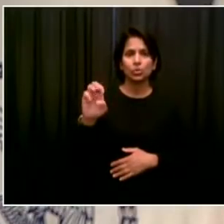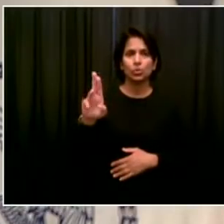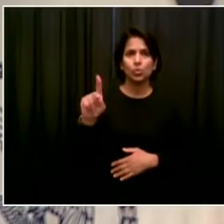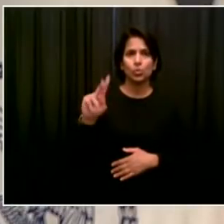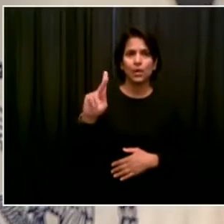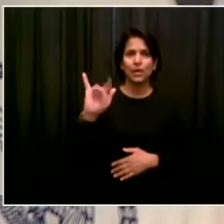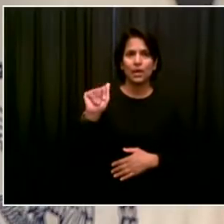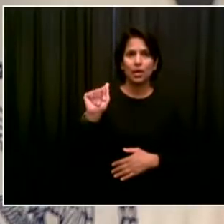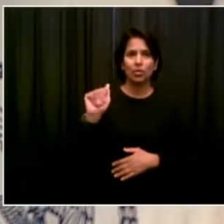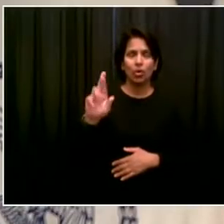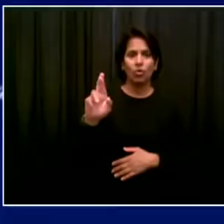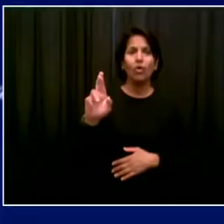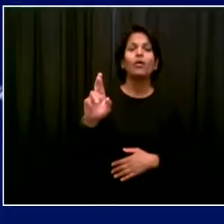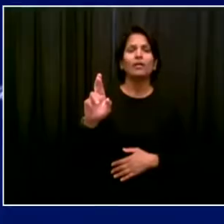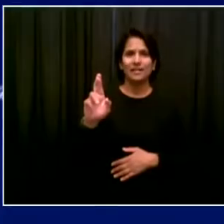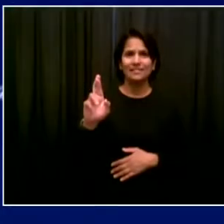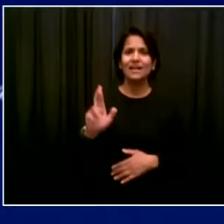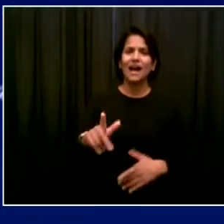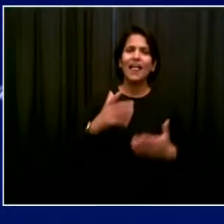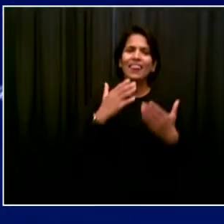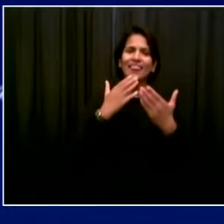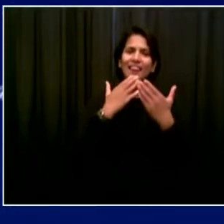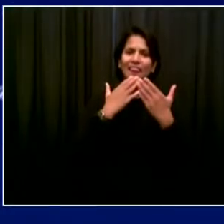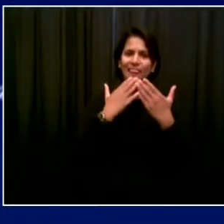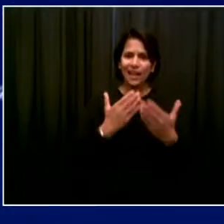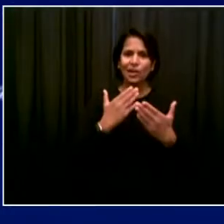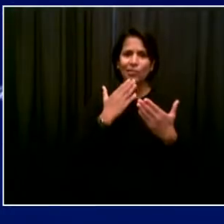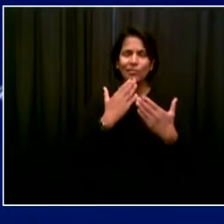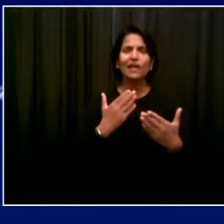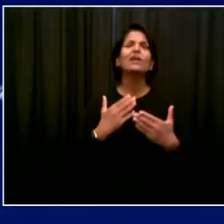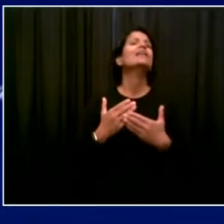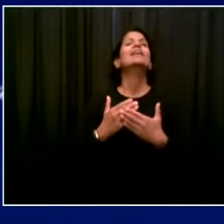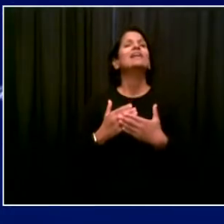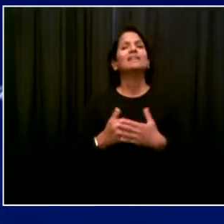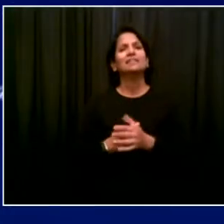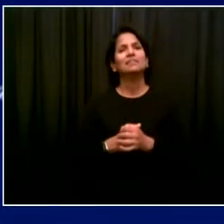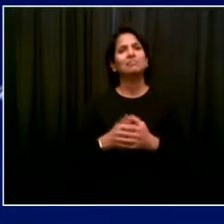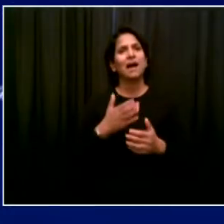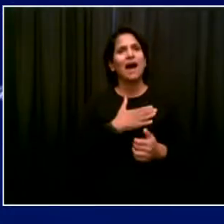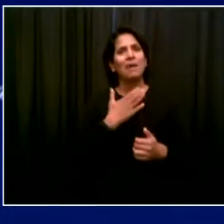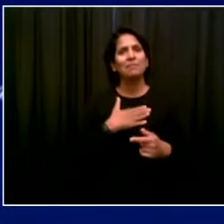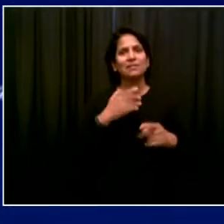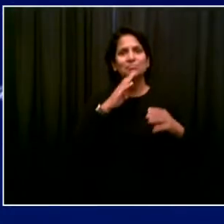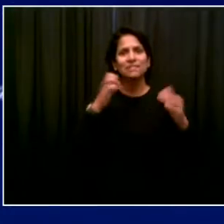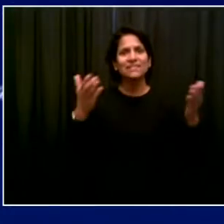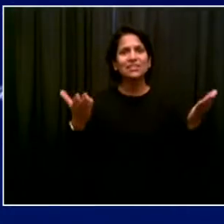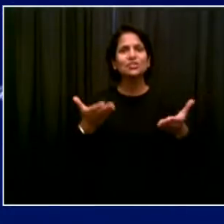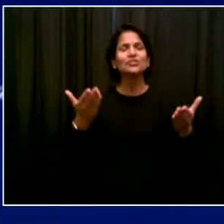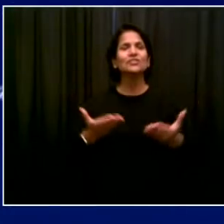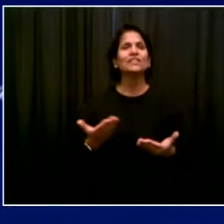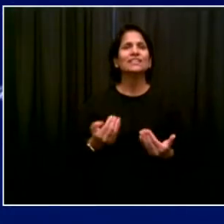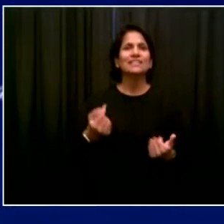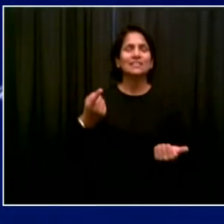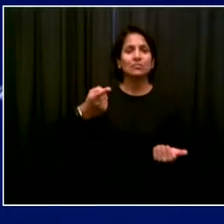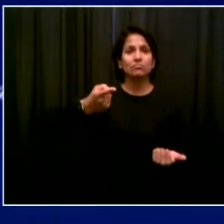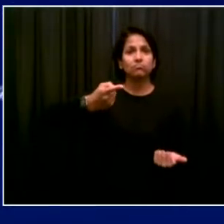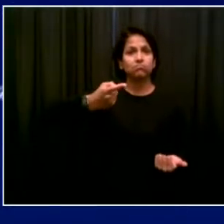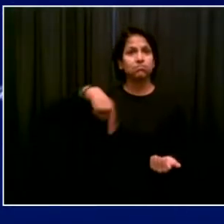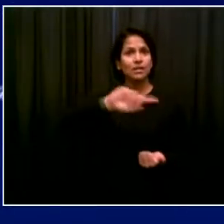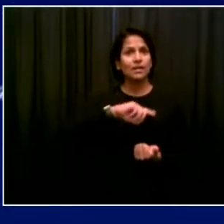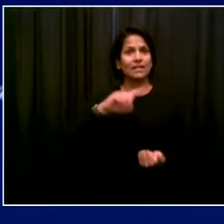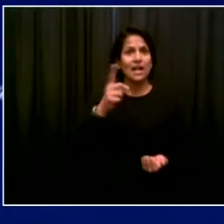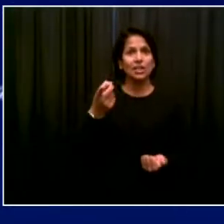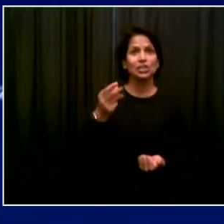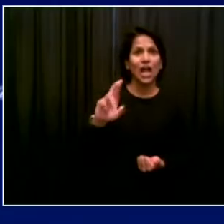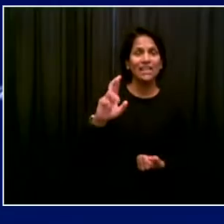Thank you, Mayor. It's great to be with you this morning and with Dr. Choksi and team. I want to